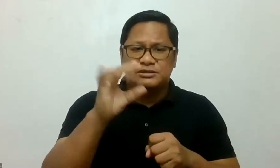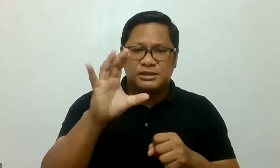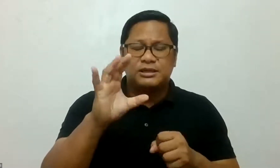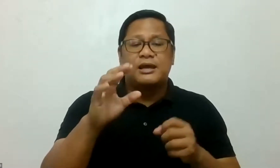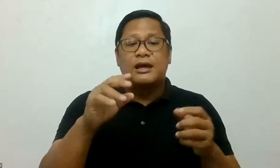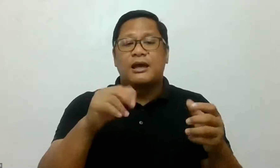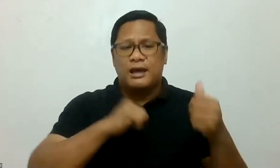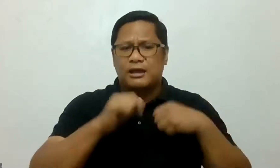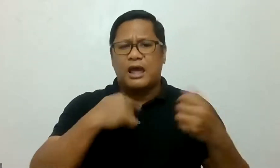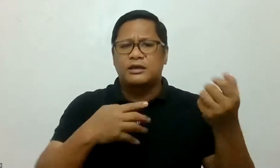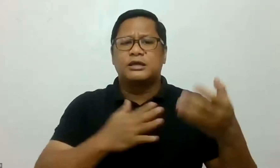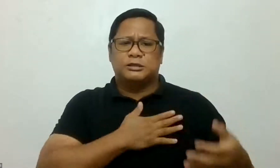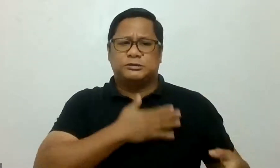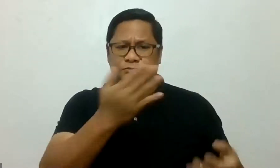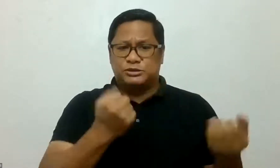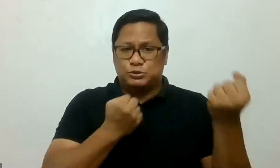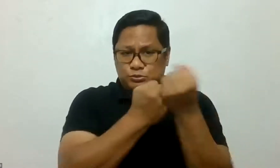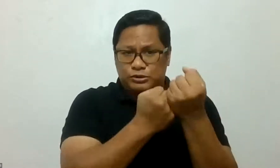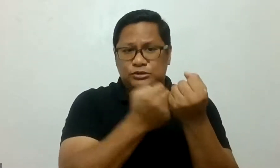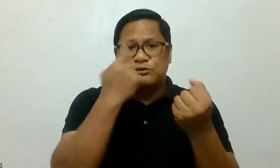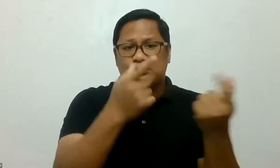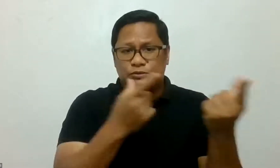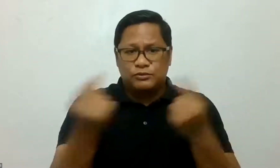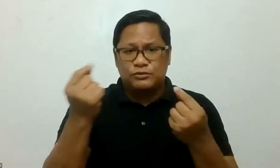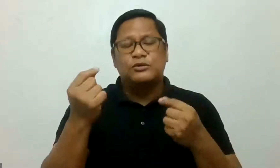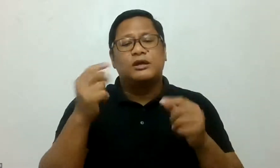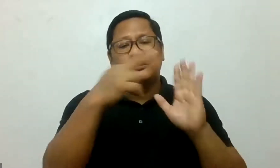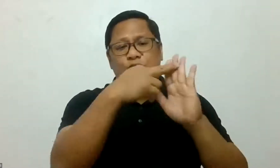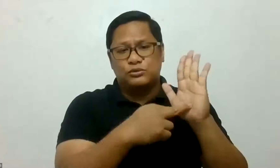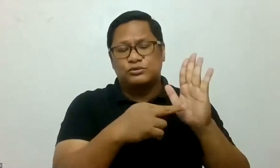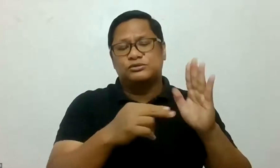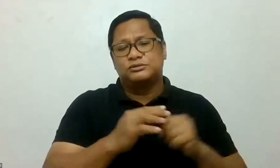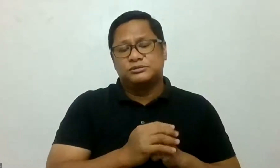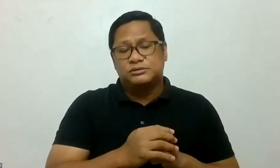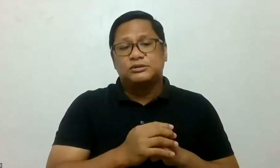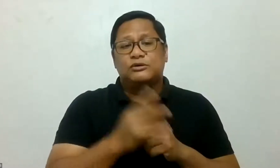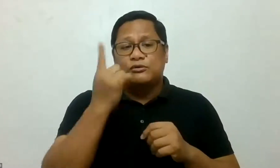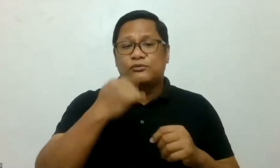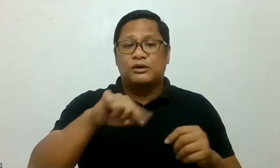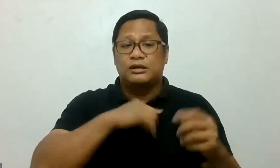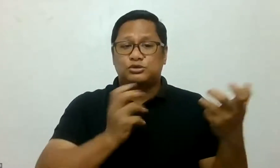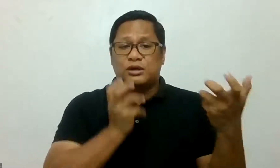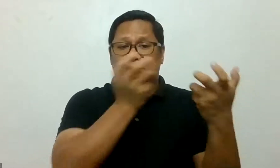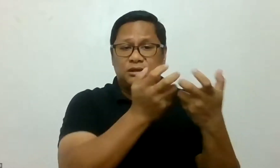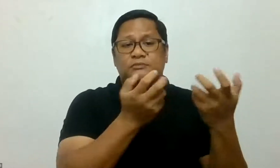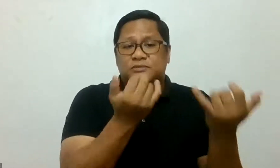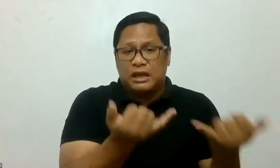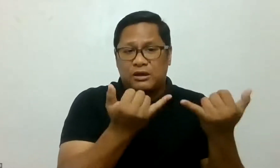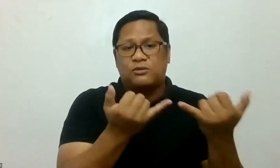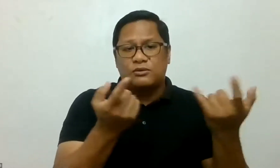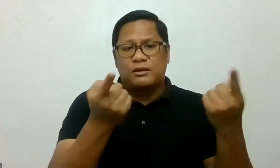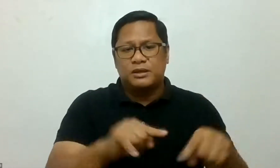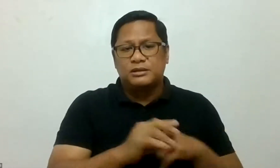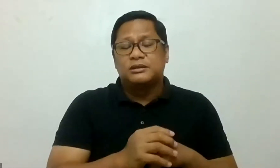expressed my support for the amendment of the UHC's implementing rules and regulations in order to adapt with the current situation.